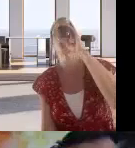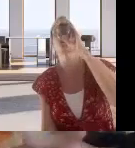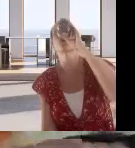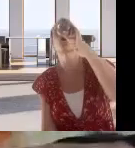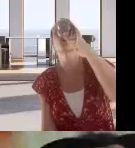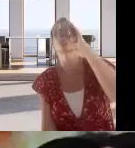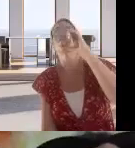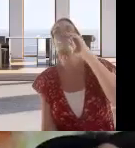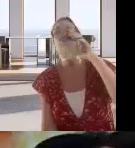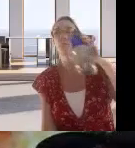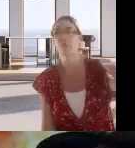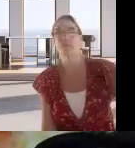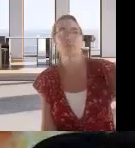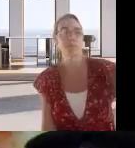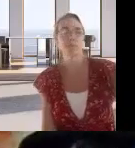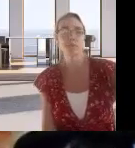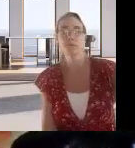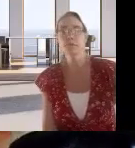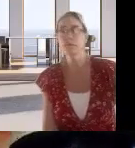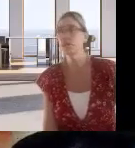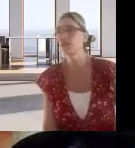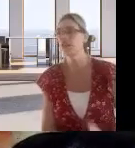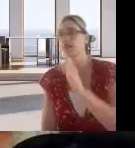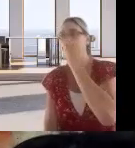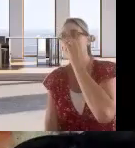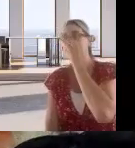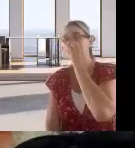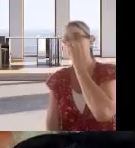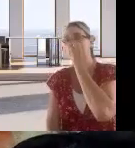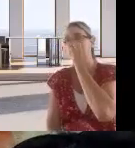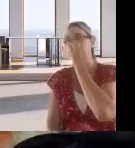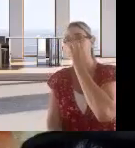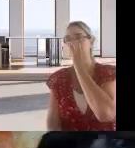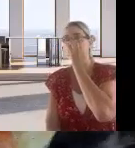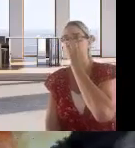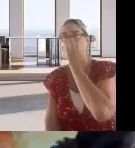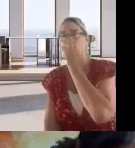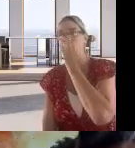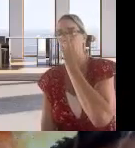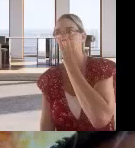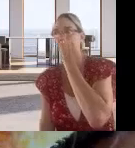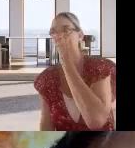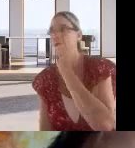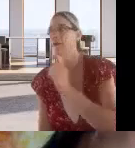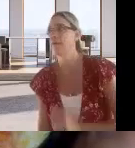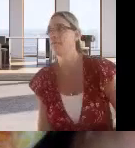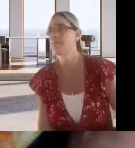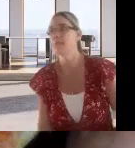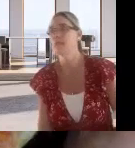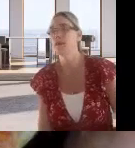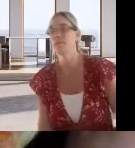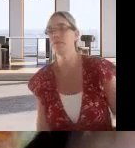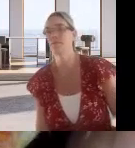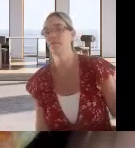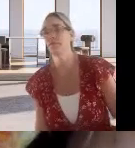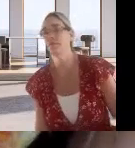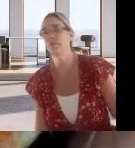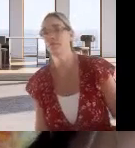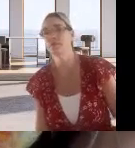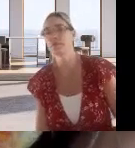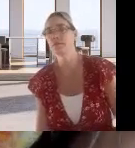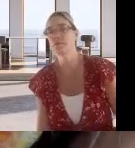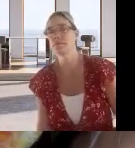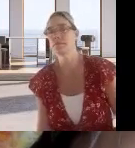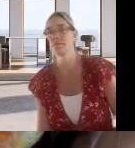that currently? So through you, Chair. So Trustee McDonald, I cannot